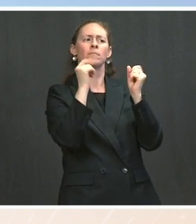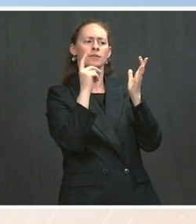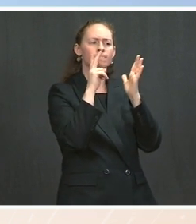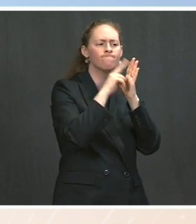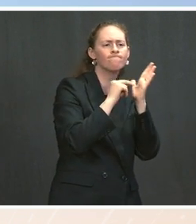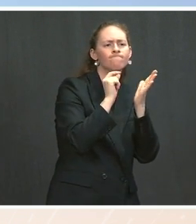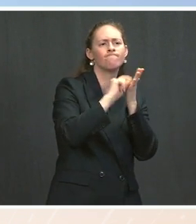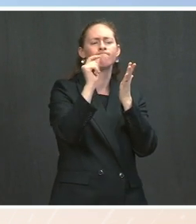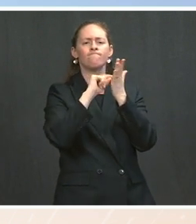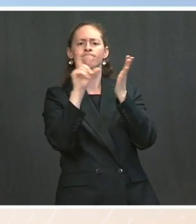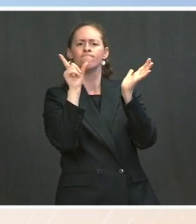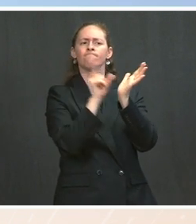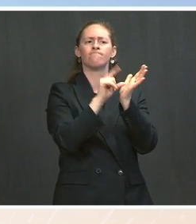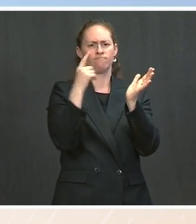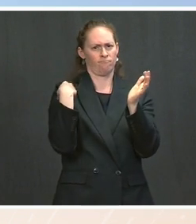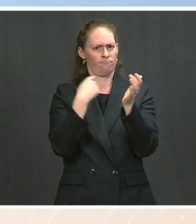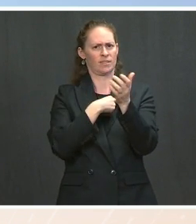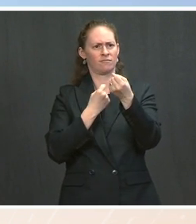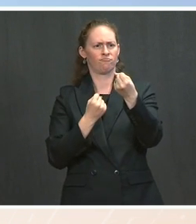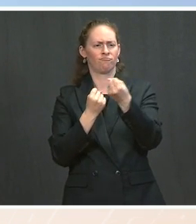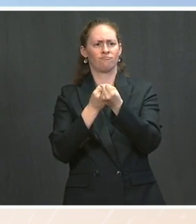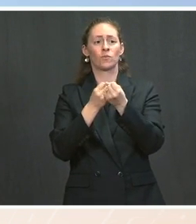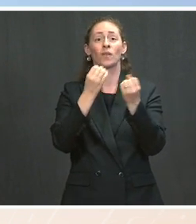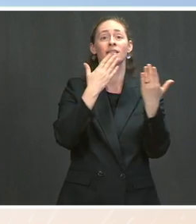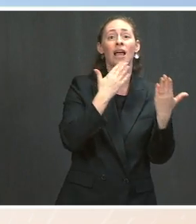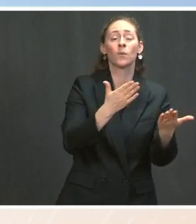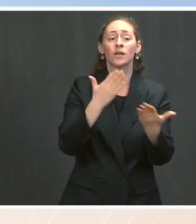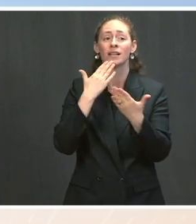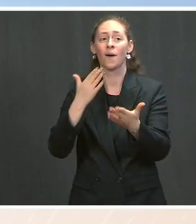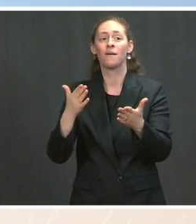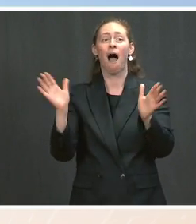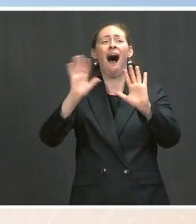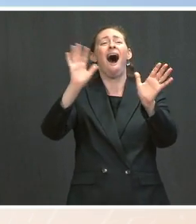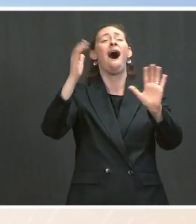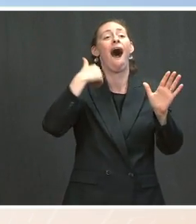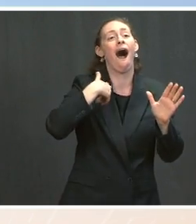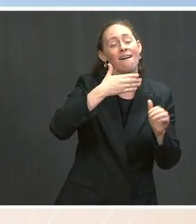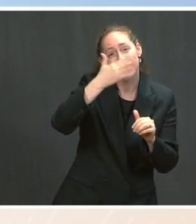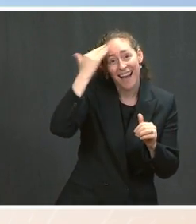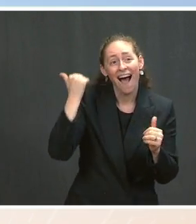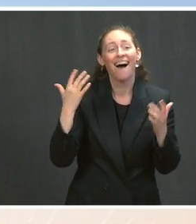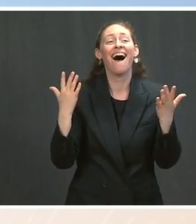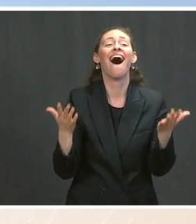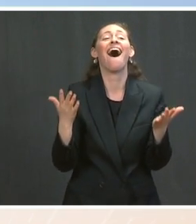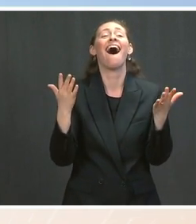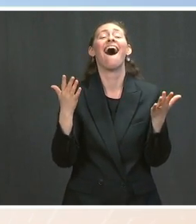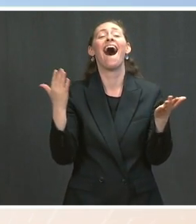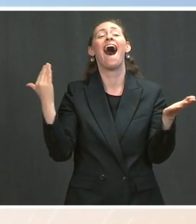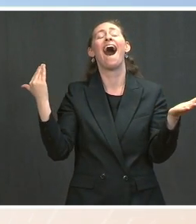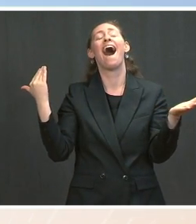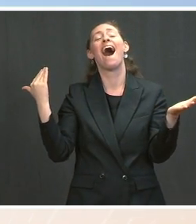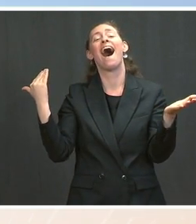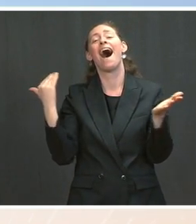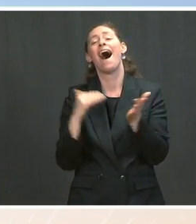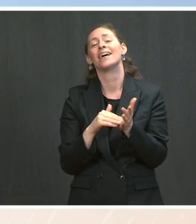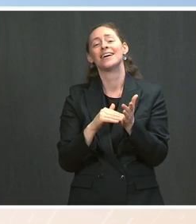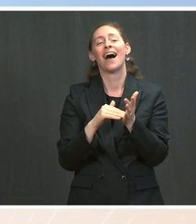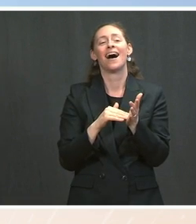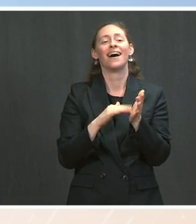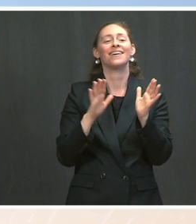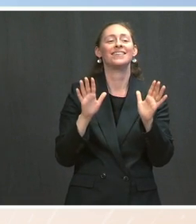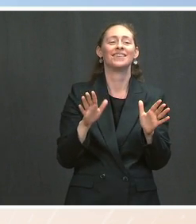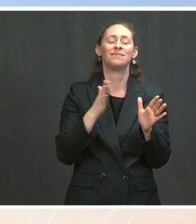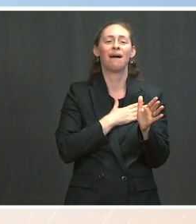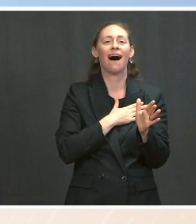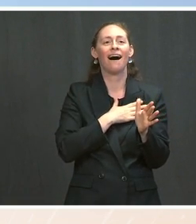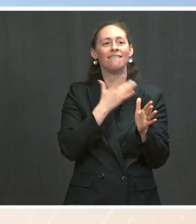of course, but also around the world. Thank you, everyone. Oh, I'm sorry. I unintentionally forget. It's my favorite part of the week. Go ahead.